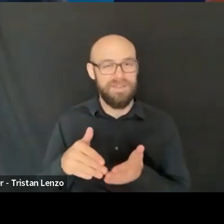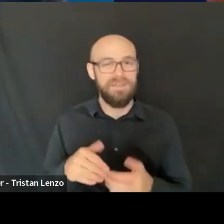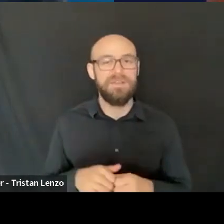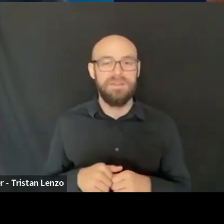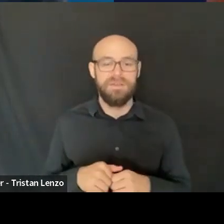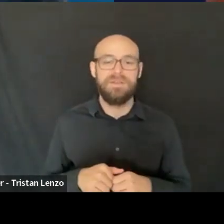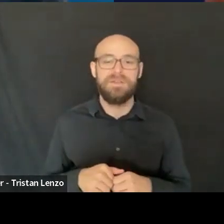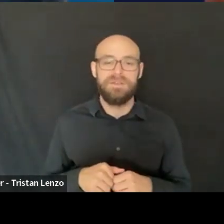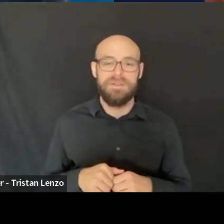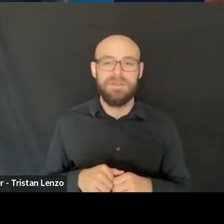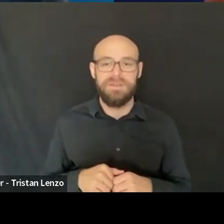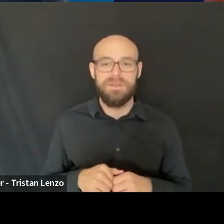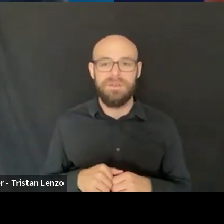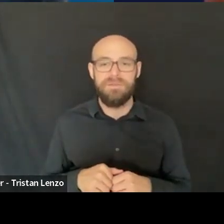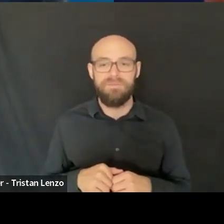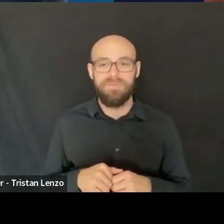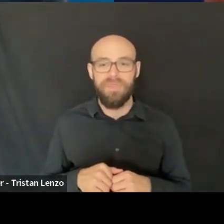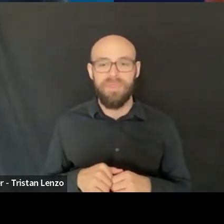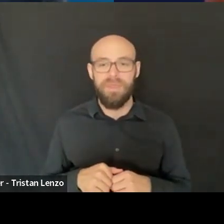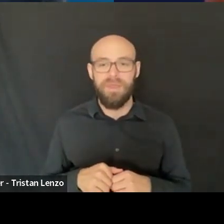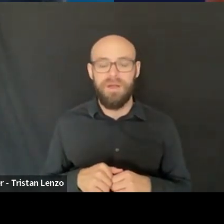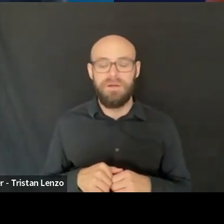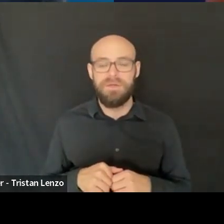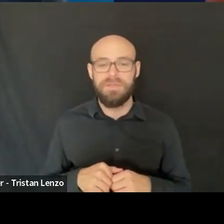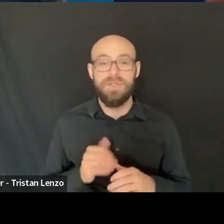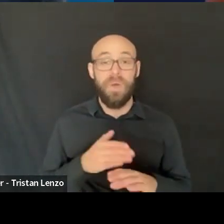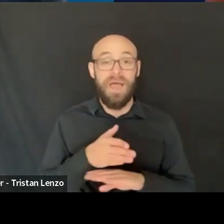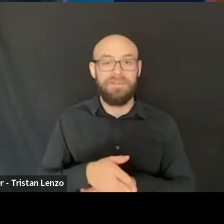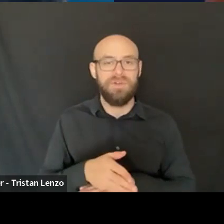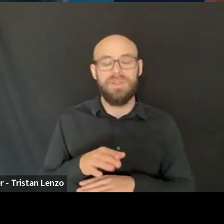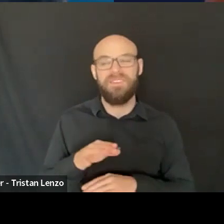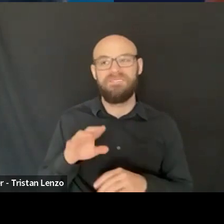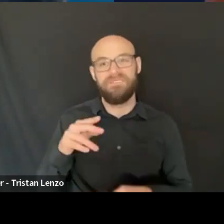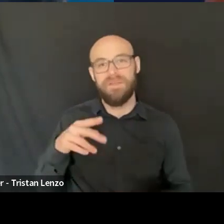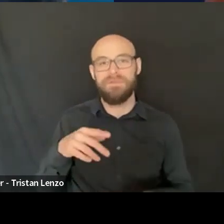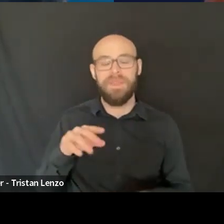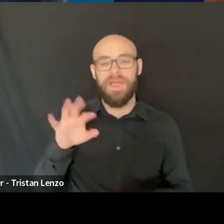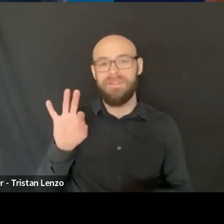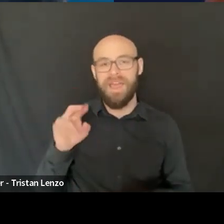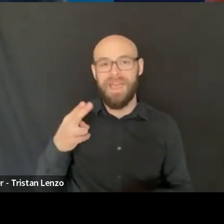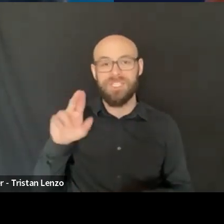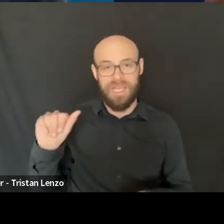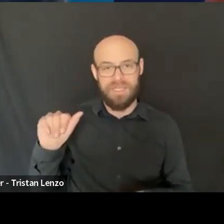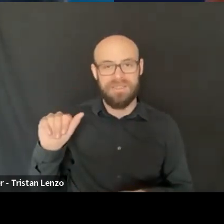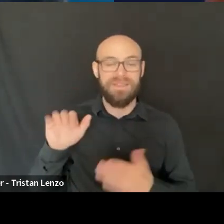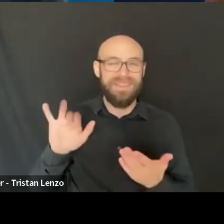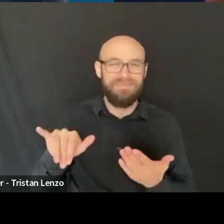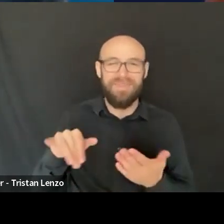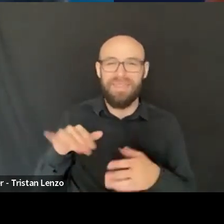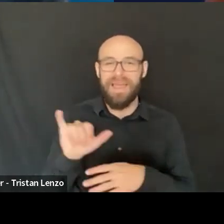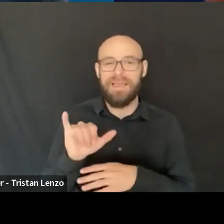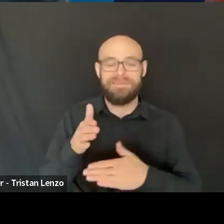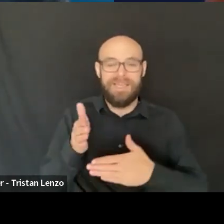that, as much, the HFA's act as intermediaries. So as much,